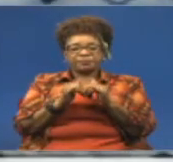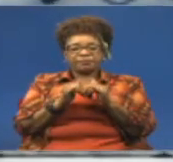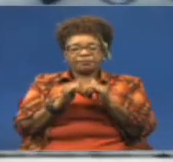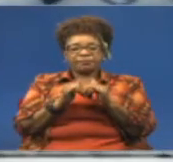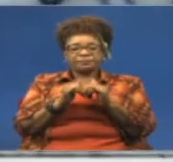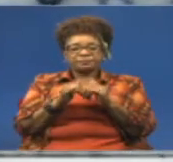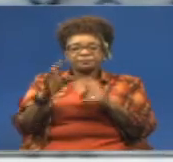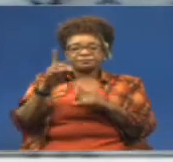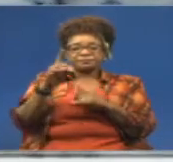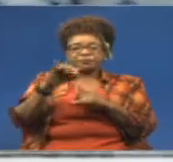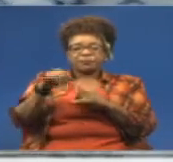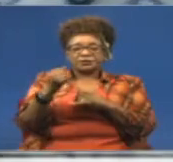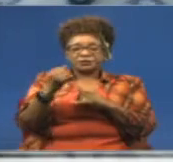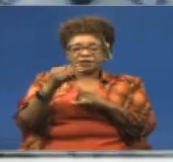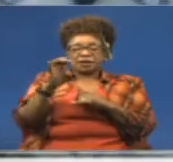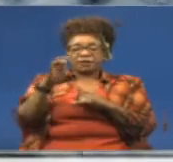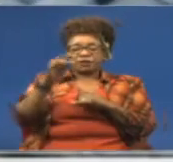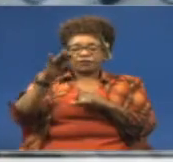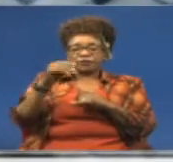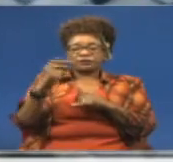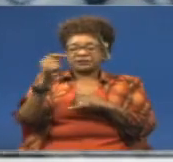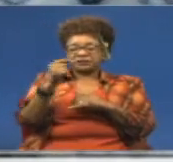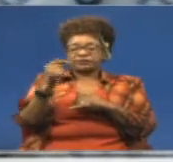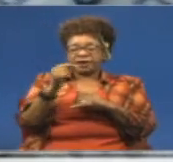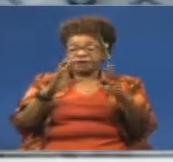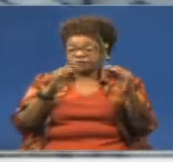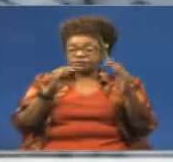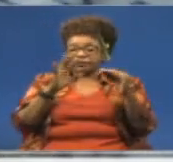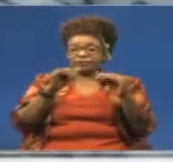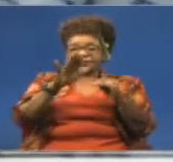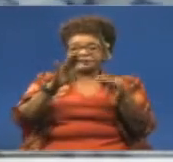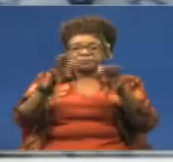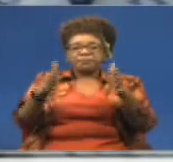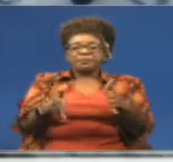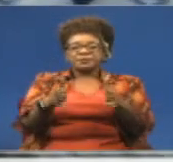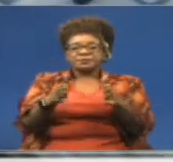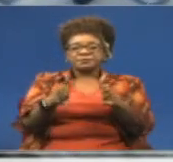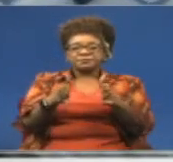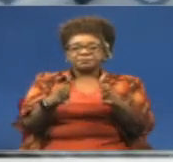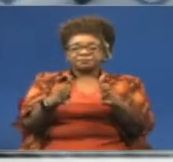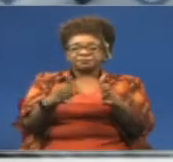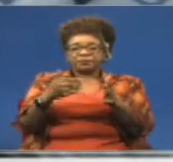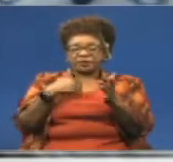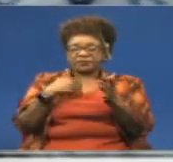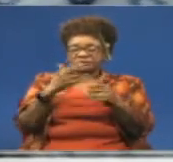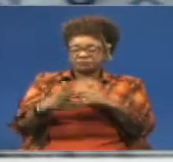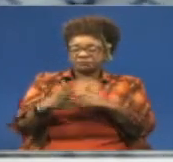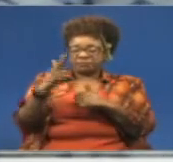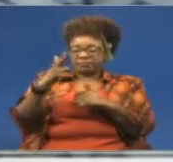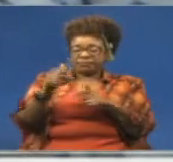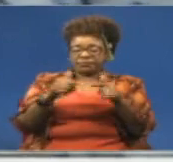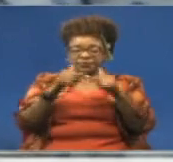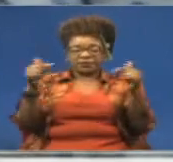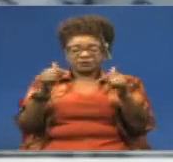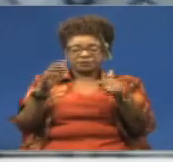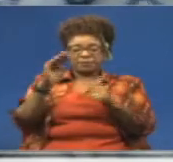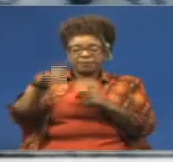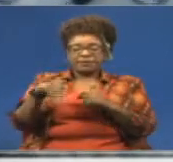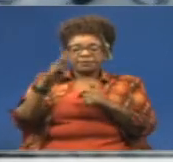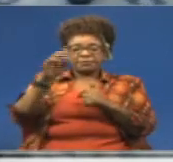DJ Evolve was testifying virtually from his bed in a misuse of firearm case against Embakasi East MP